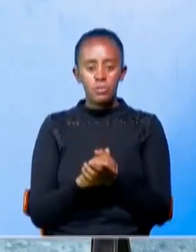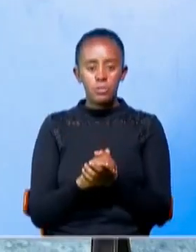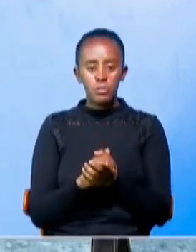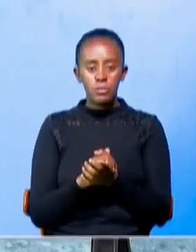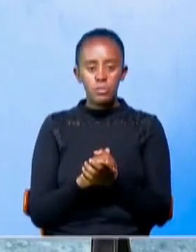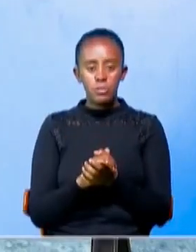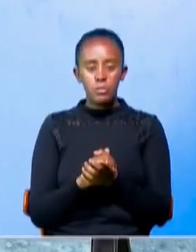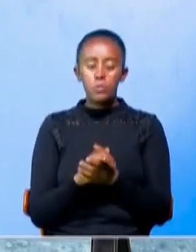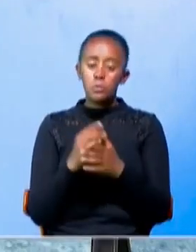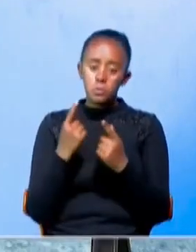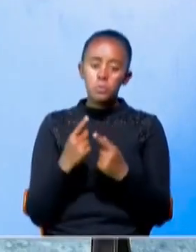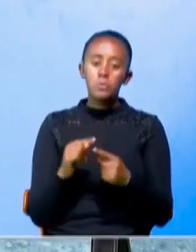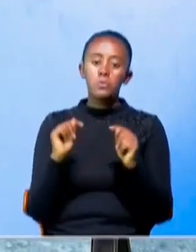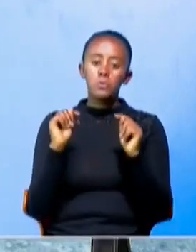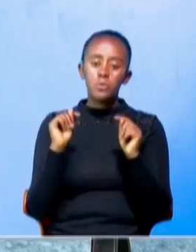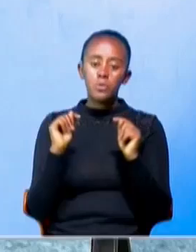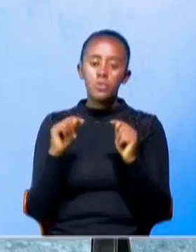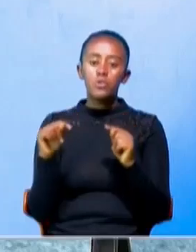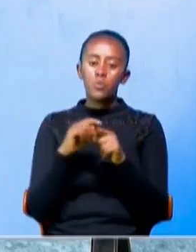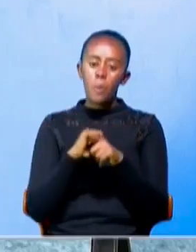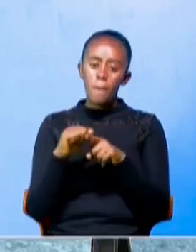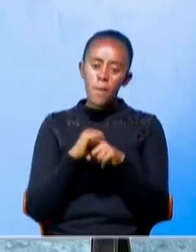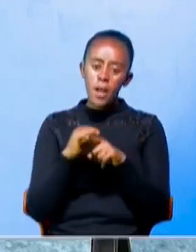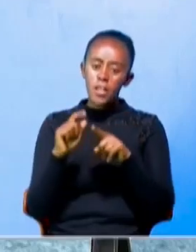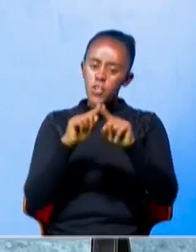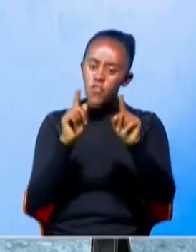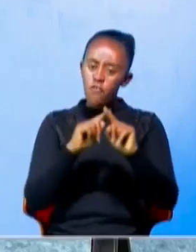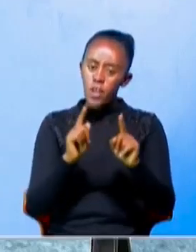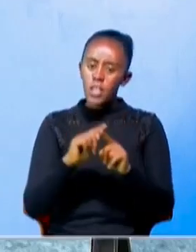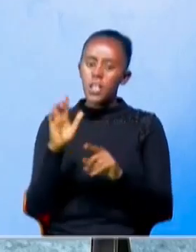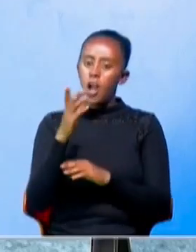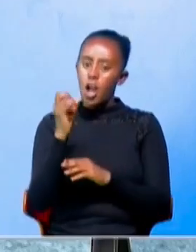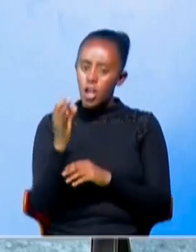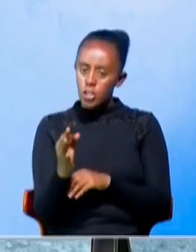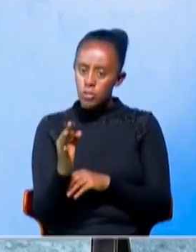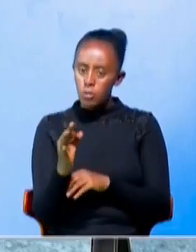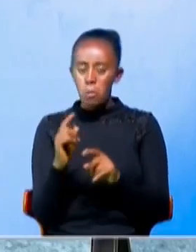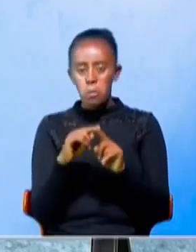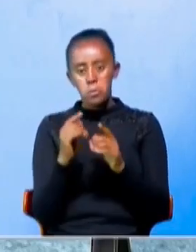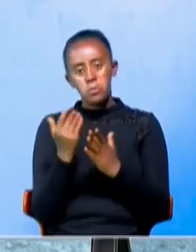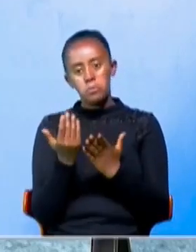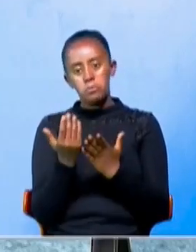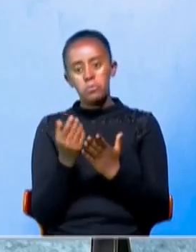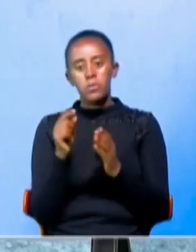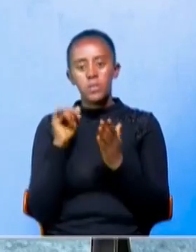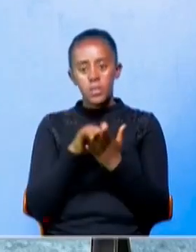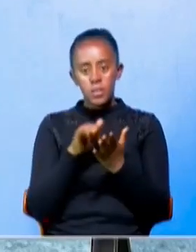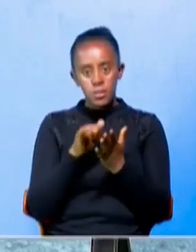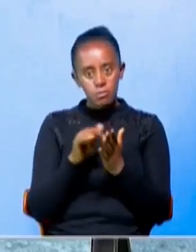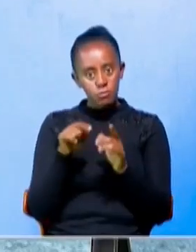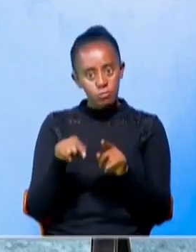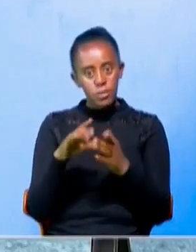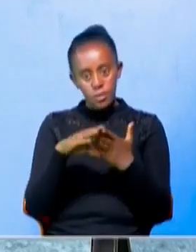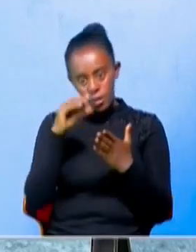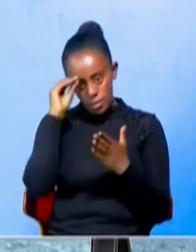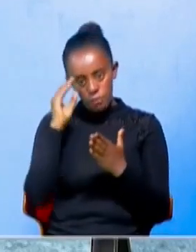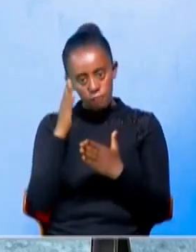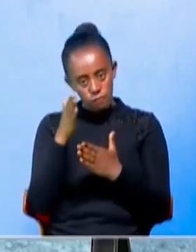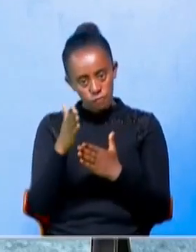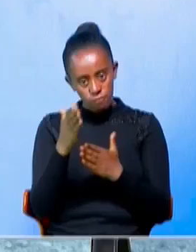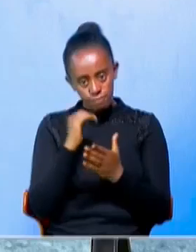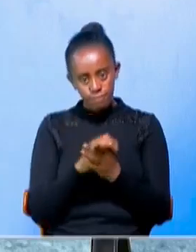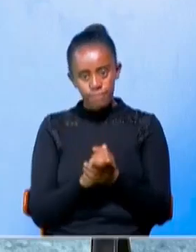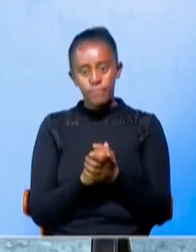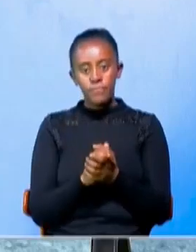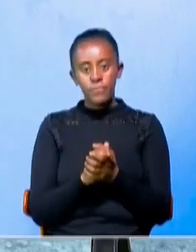We are trying to practice different kinds of vocabularies in different lessons that we learned so far.